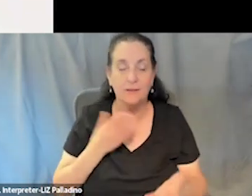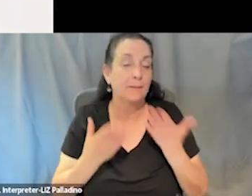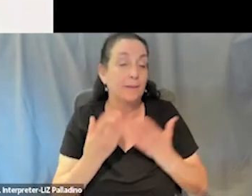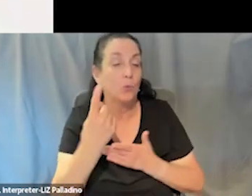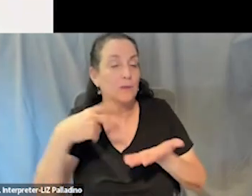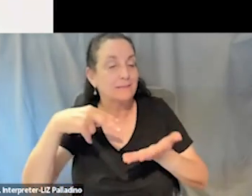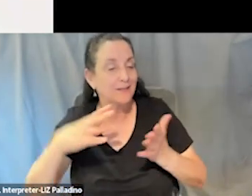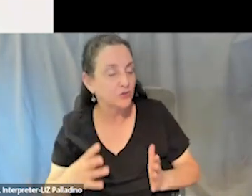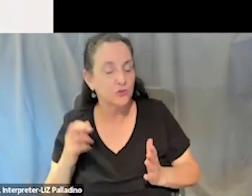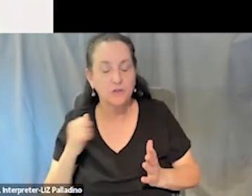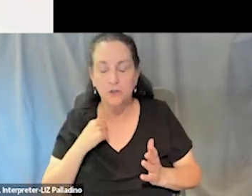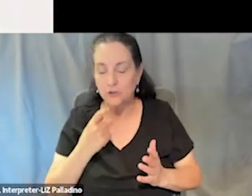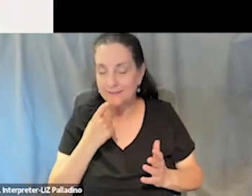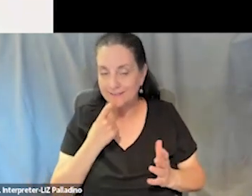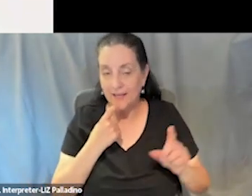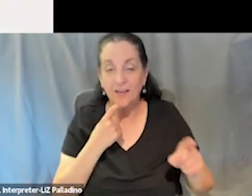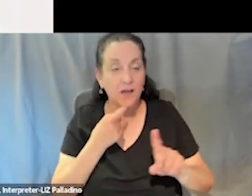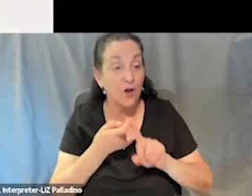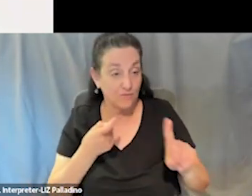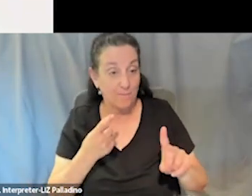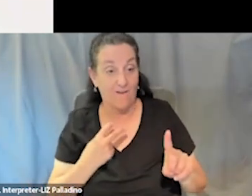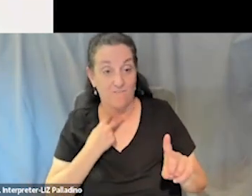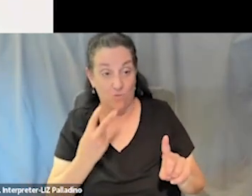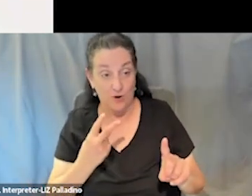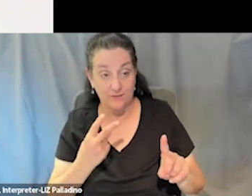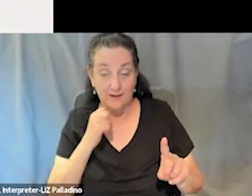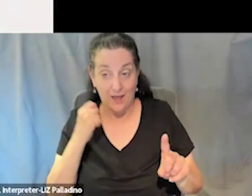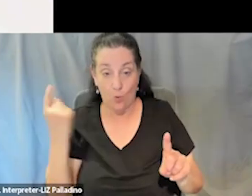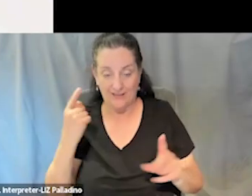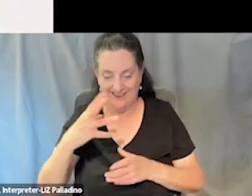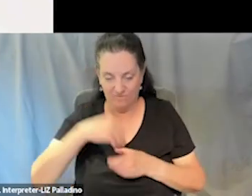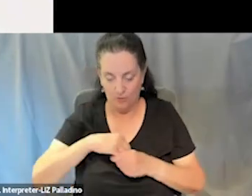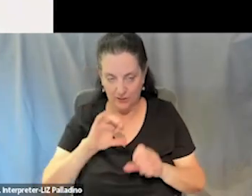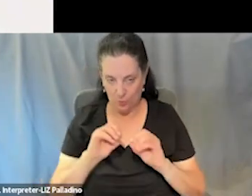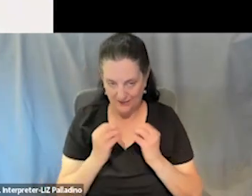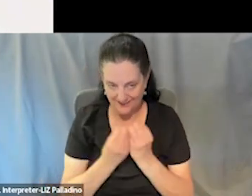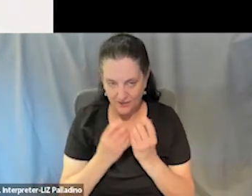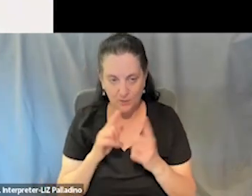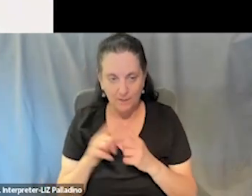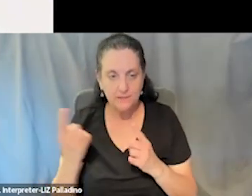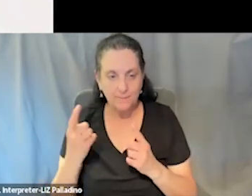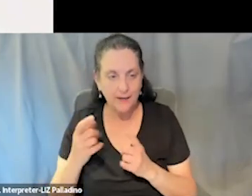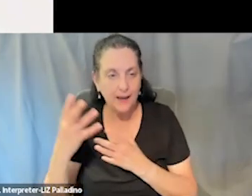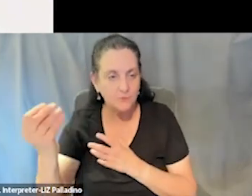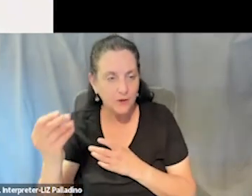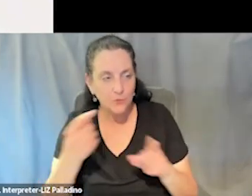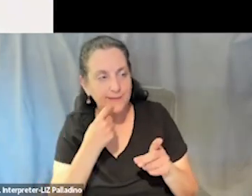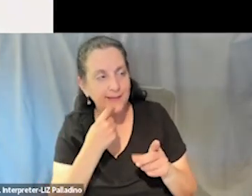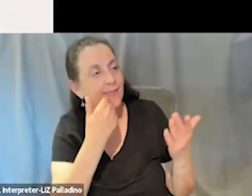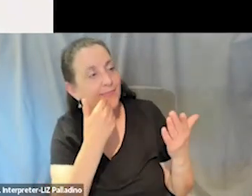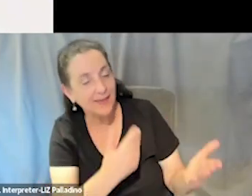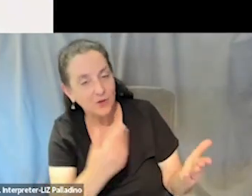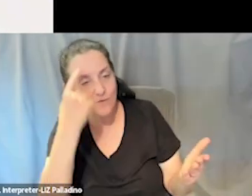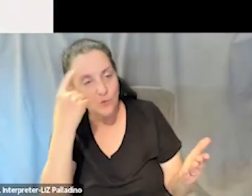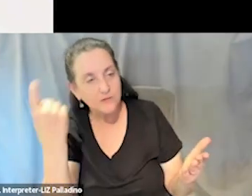be a participant. It's lovely to be from a voice outside your organization, saying thank you for something that